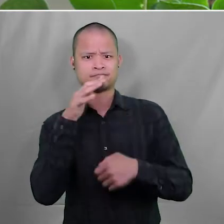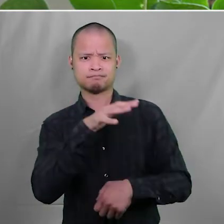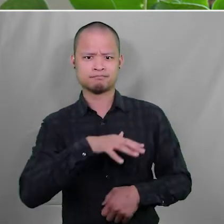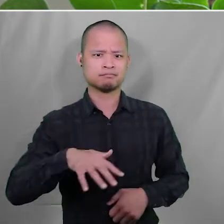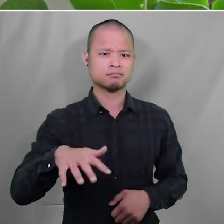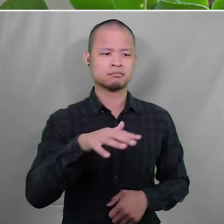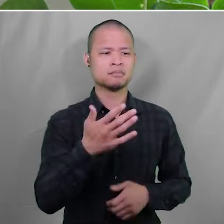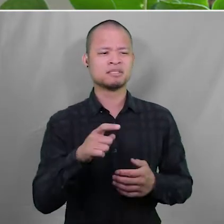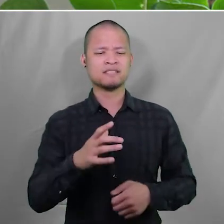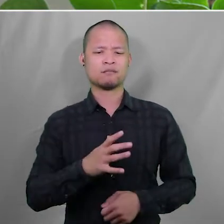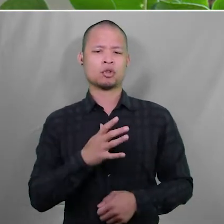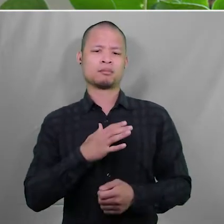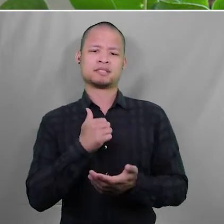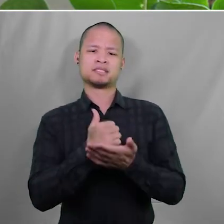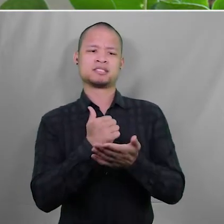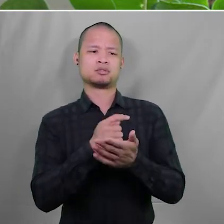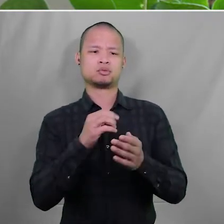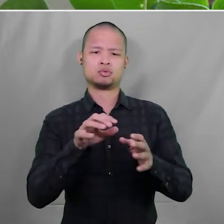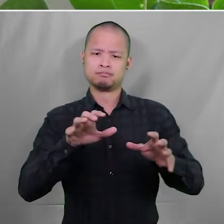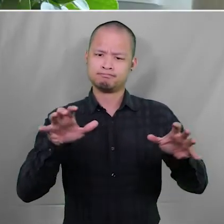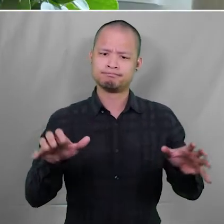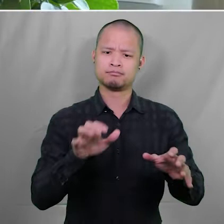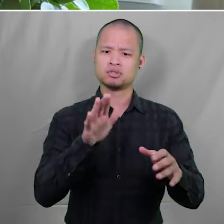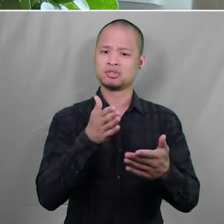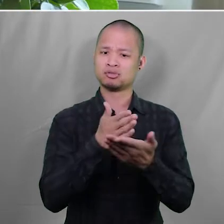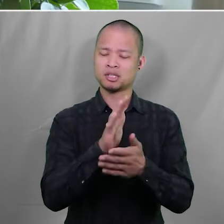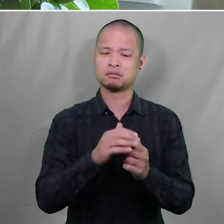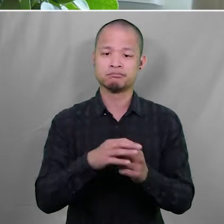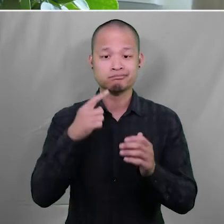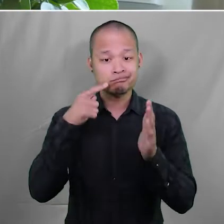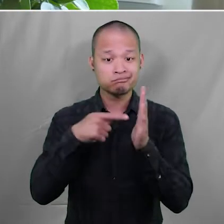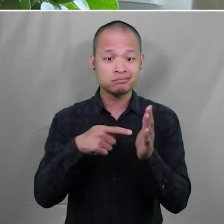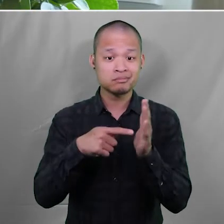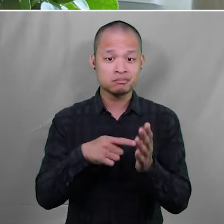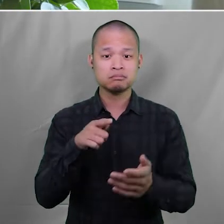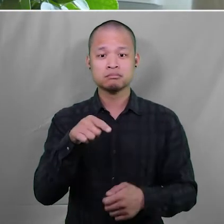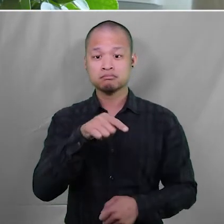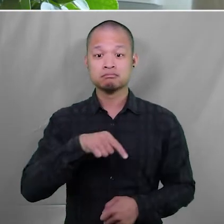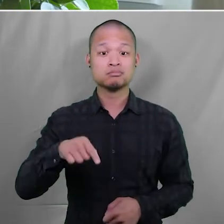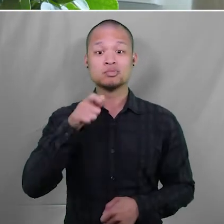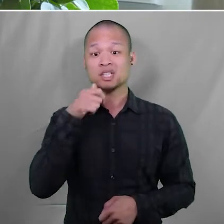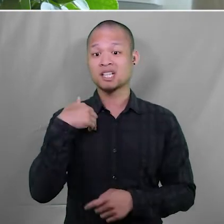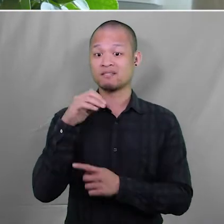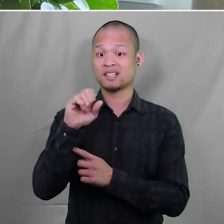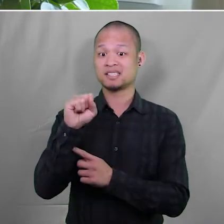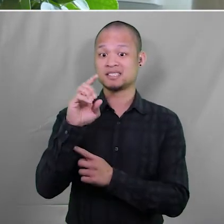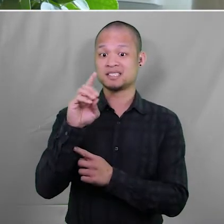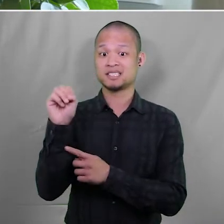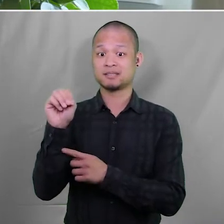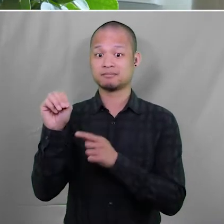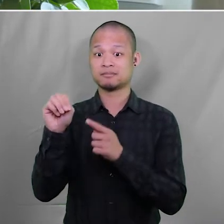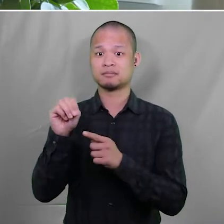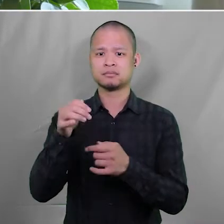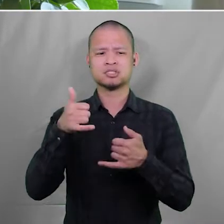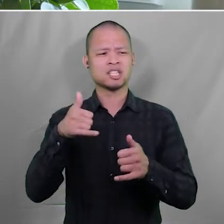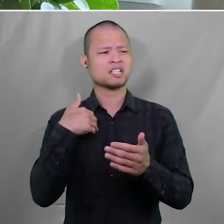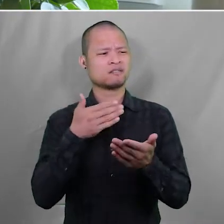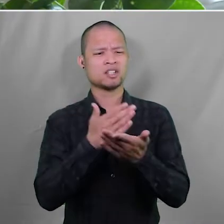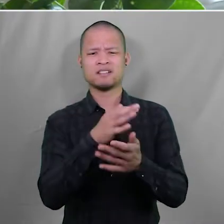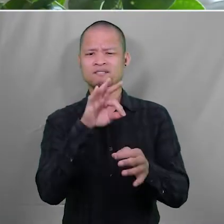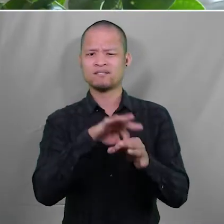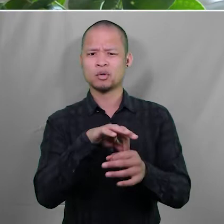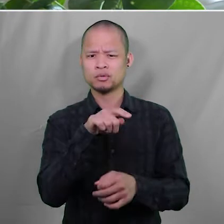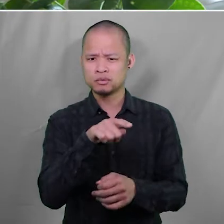have formal assistance to exercise your rights. So for example, if people have a substitute decision maker, they still have the right to